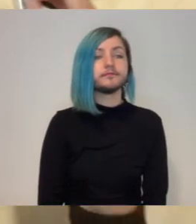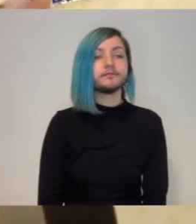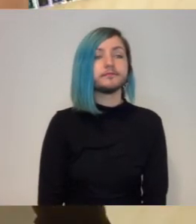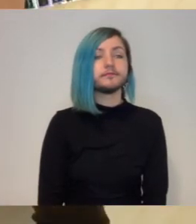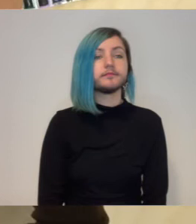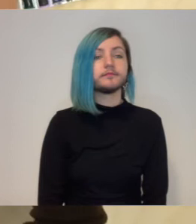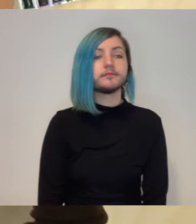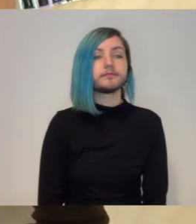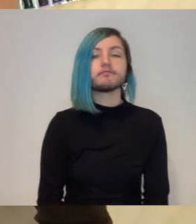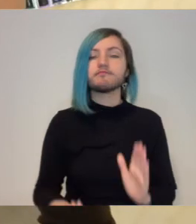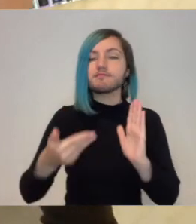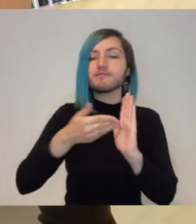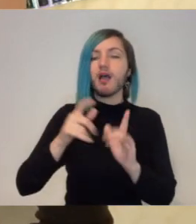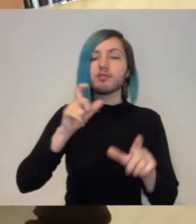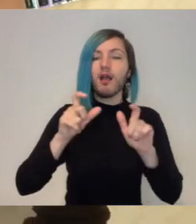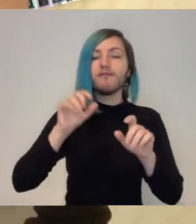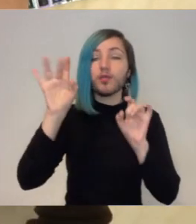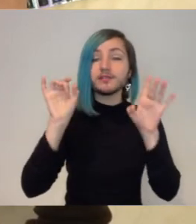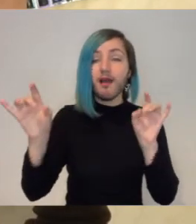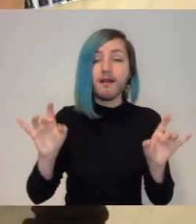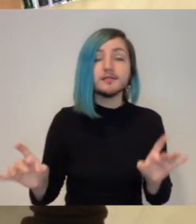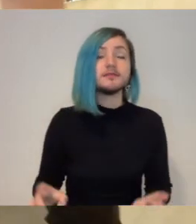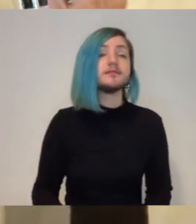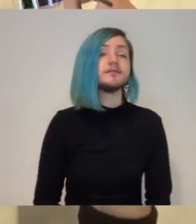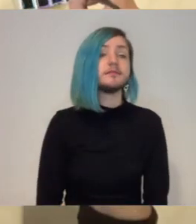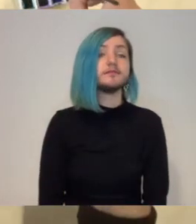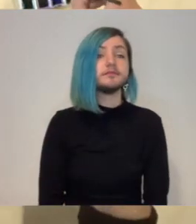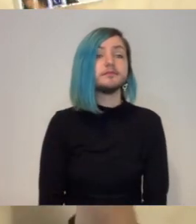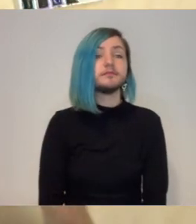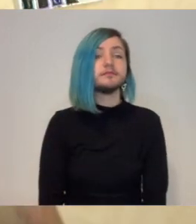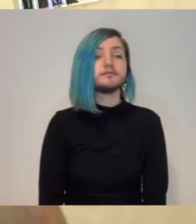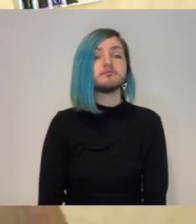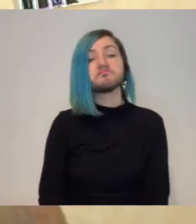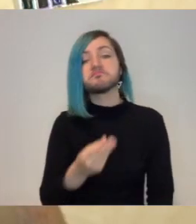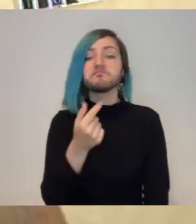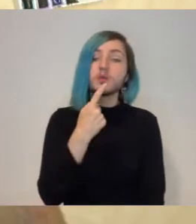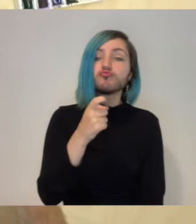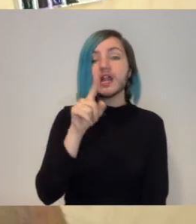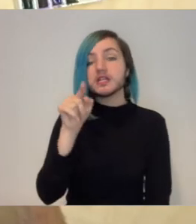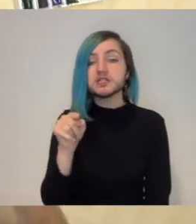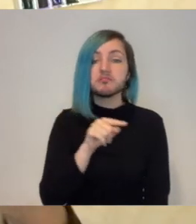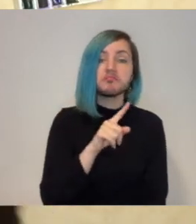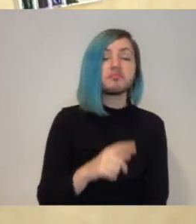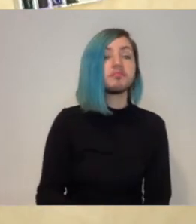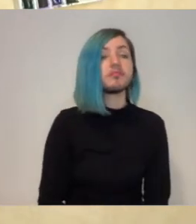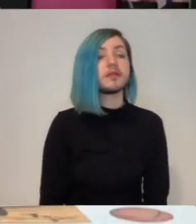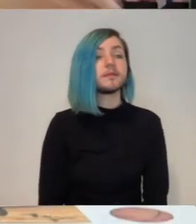Just going to get the colours in on those stars and things. We'll have a couple of red ones this time.